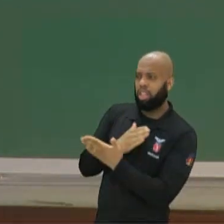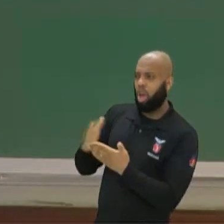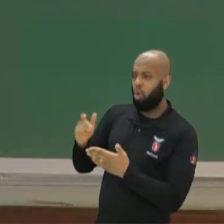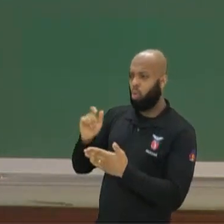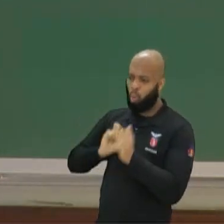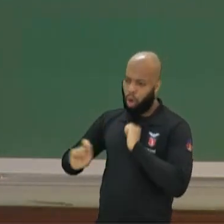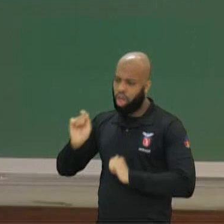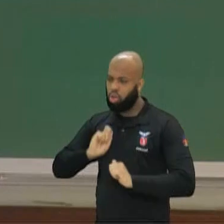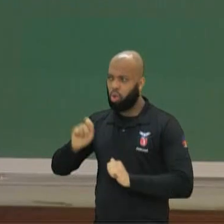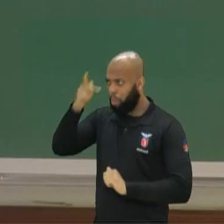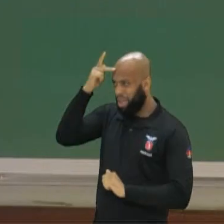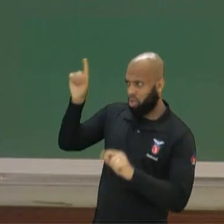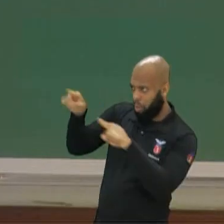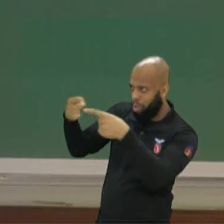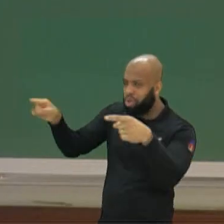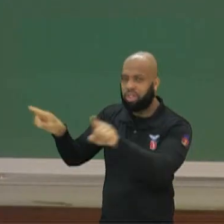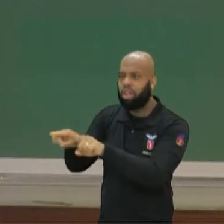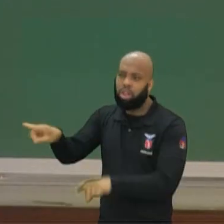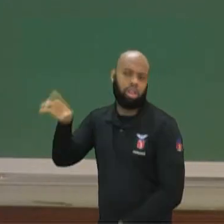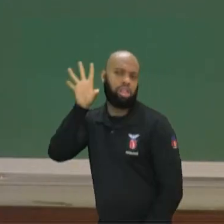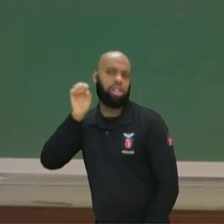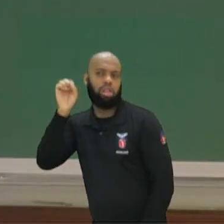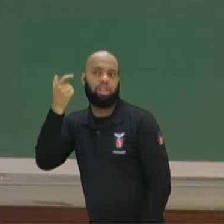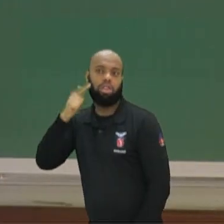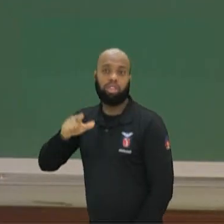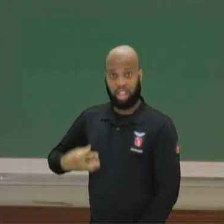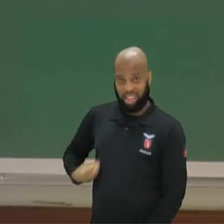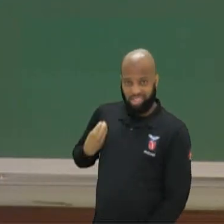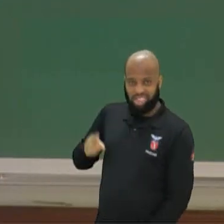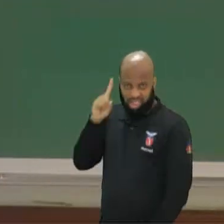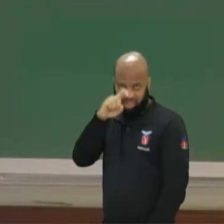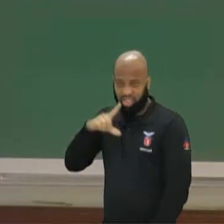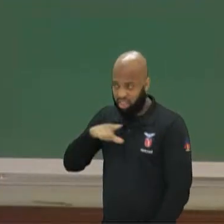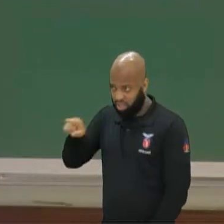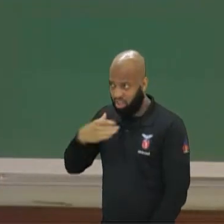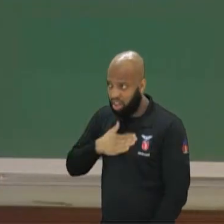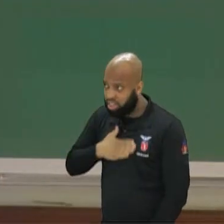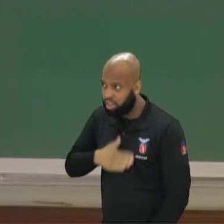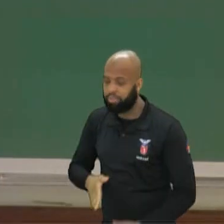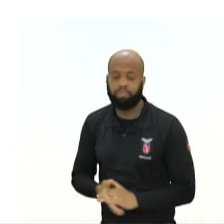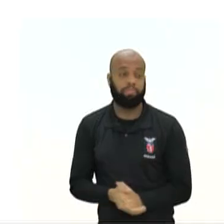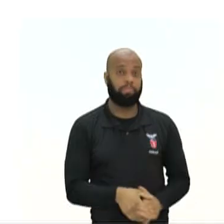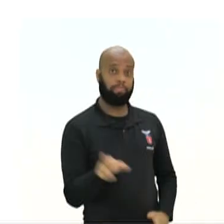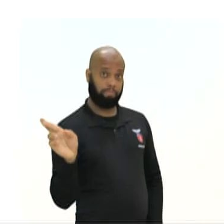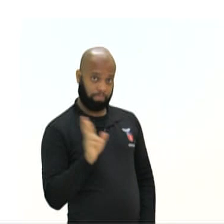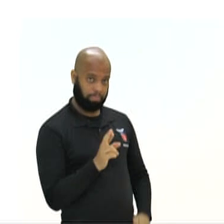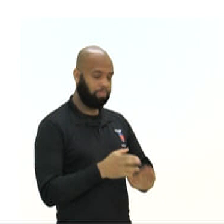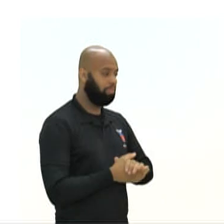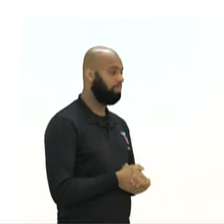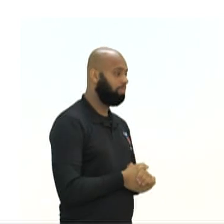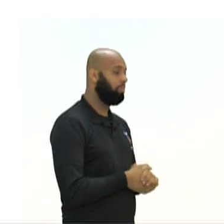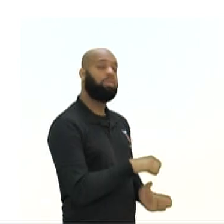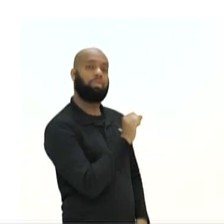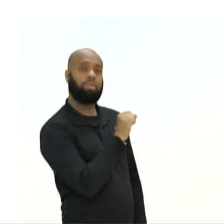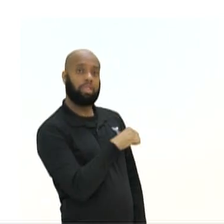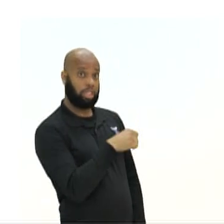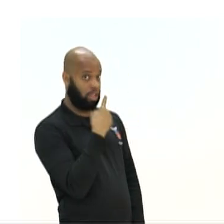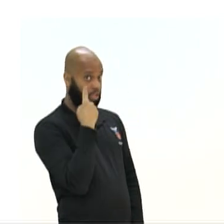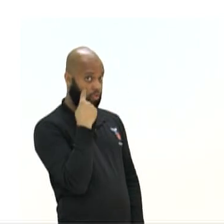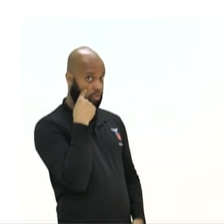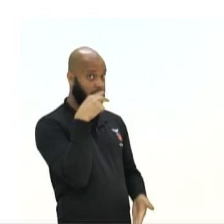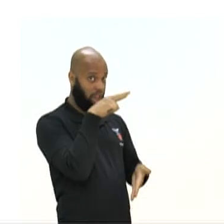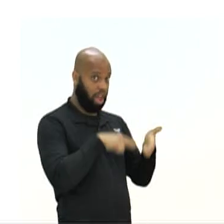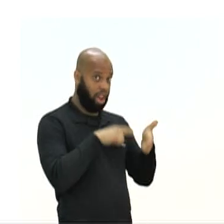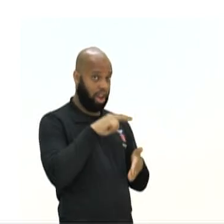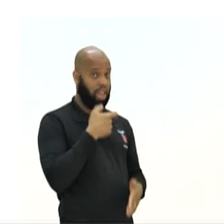você escuta para te ajudar a passar por momentos difíceis? Daí ela responde, yeah, I listen to a lot of